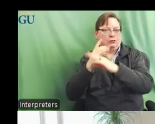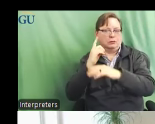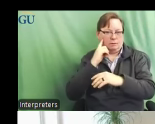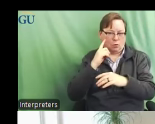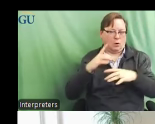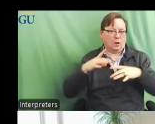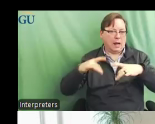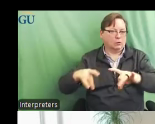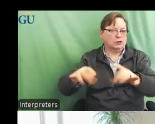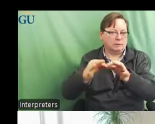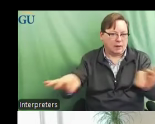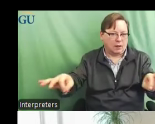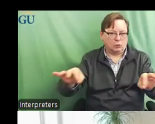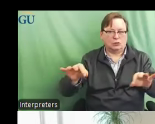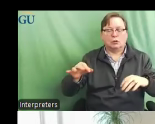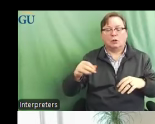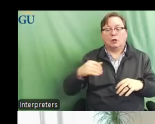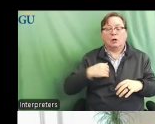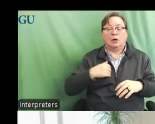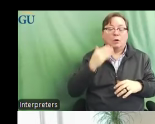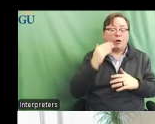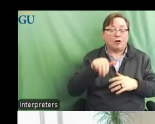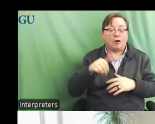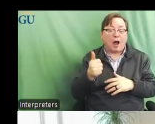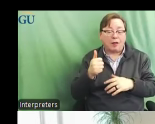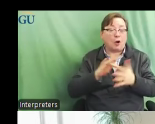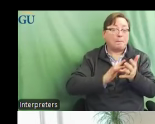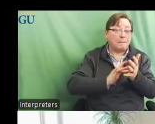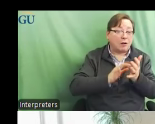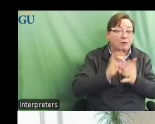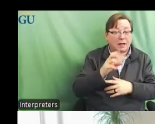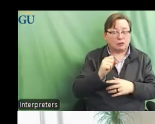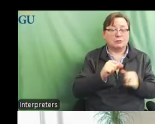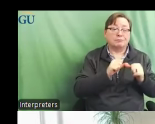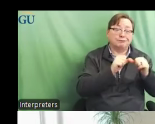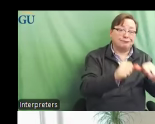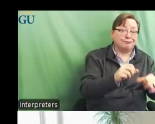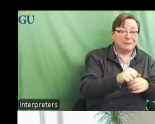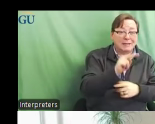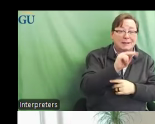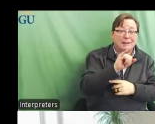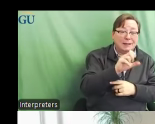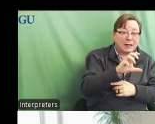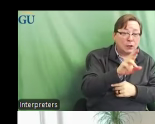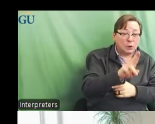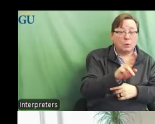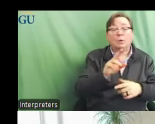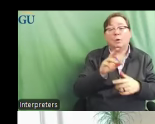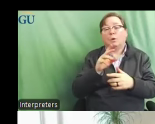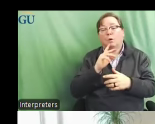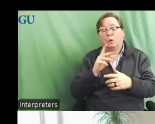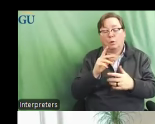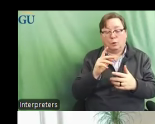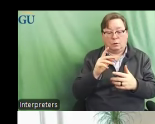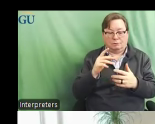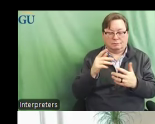be some medical factors. We know prematurity, extended NICU stays sometimes impact the ability to development.